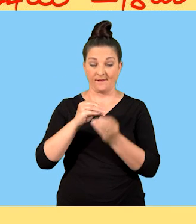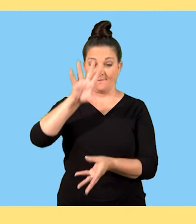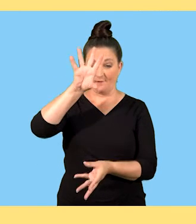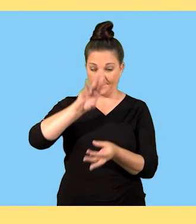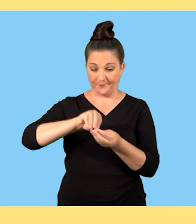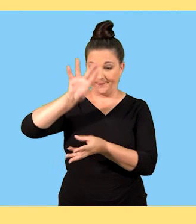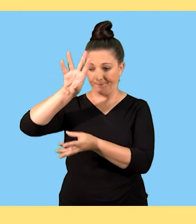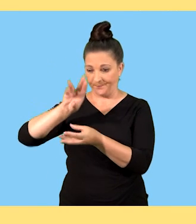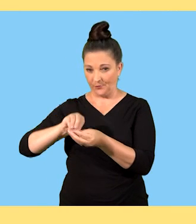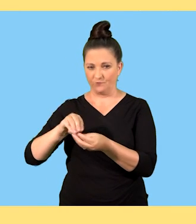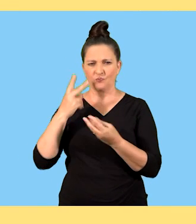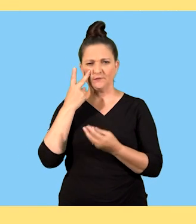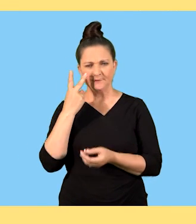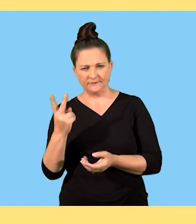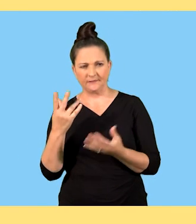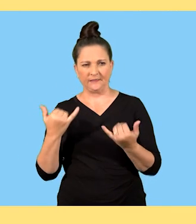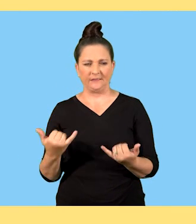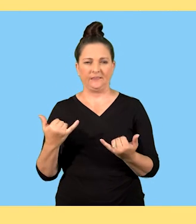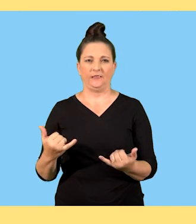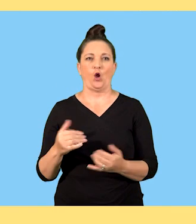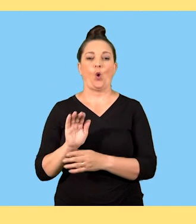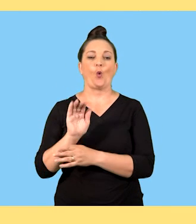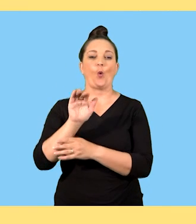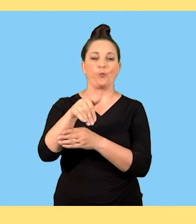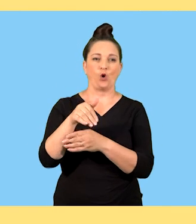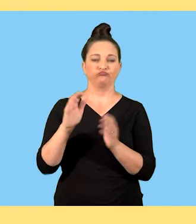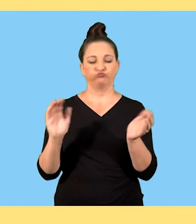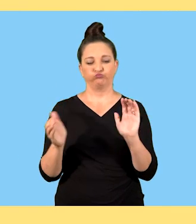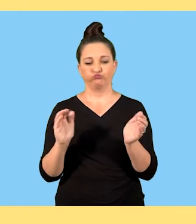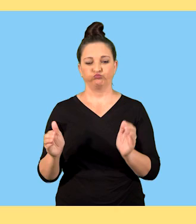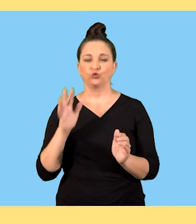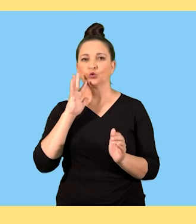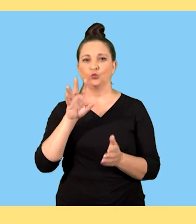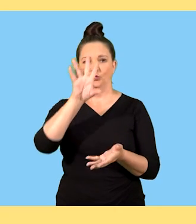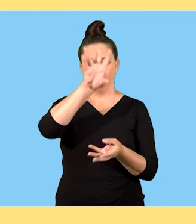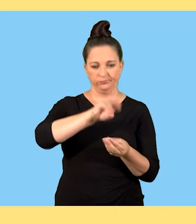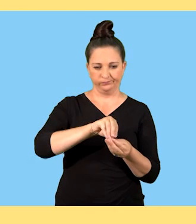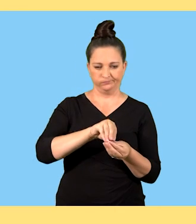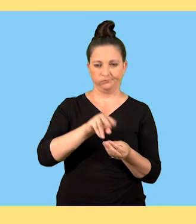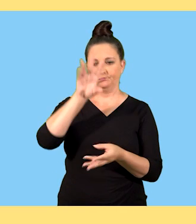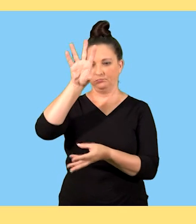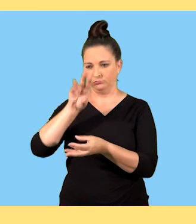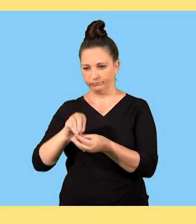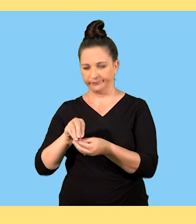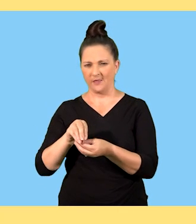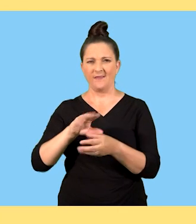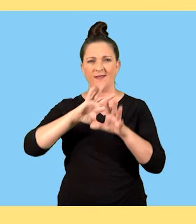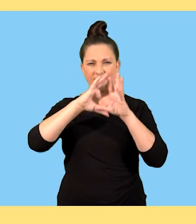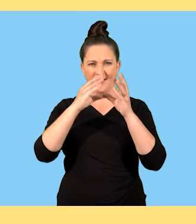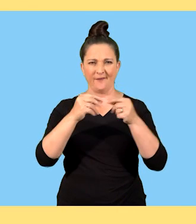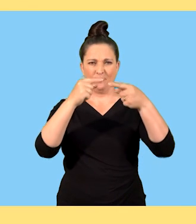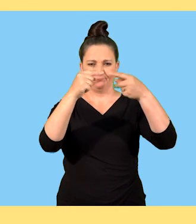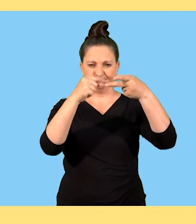Once you have completed this, you then see how your post-adjustment trial balance will then look